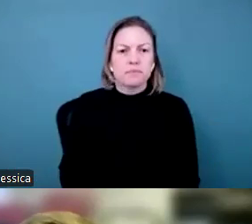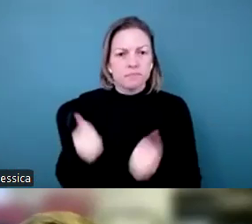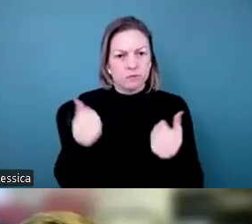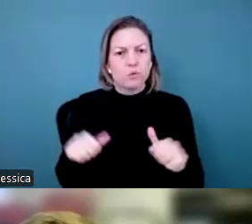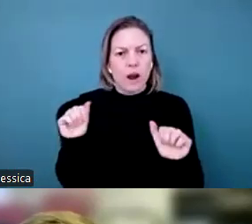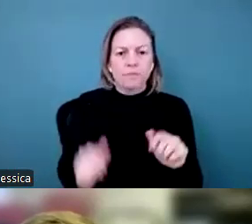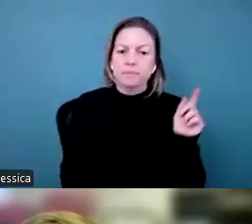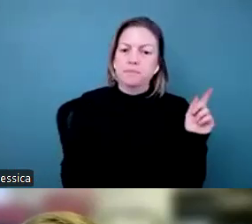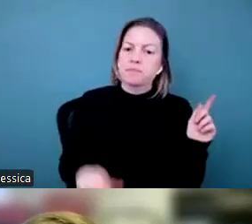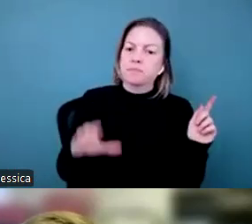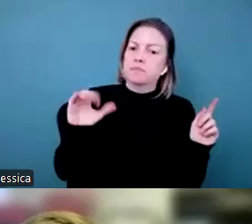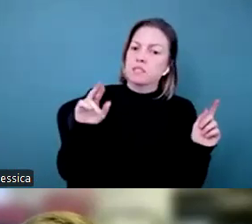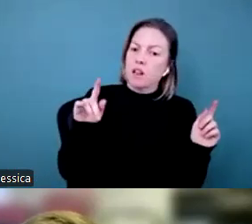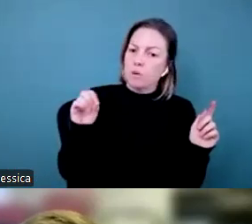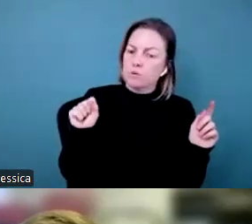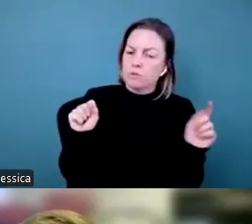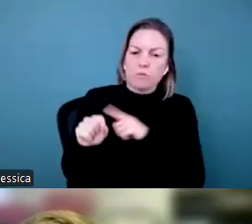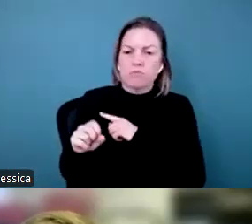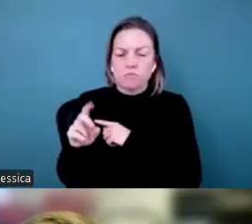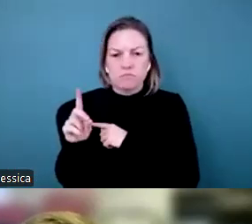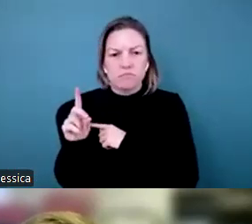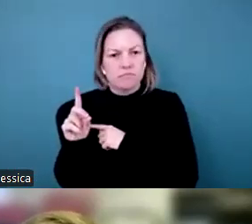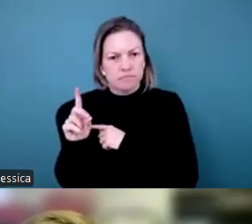Very uplifting. Thank you so much, Dan. Thanks, Doc.